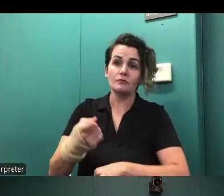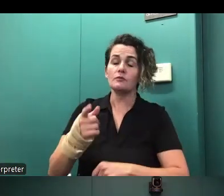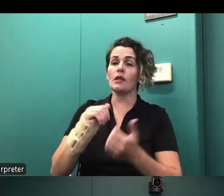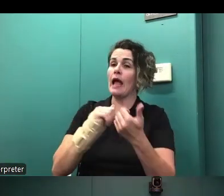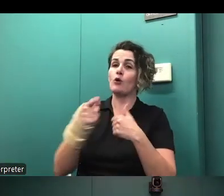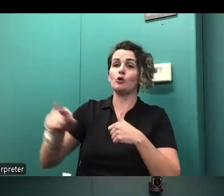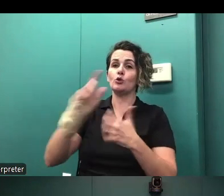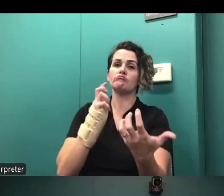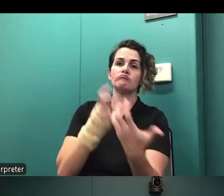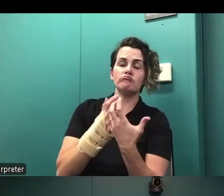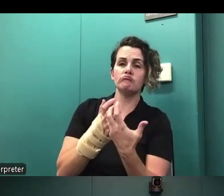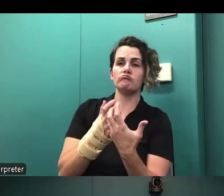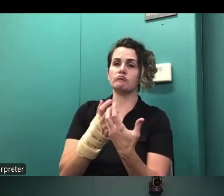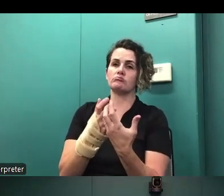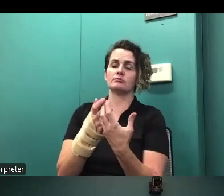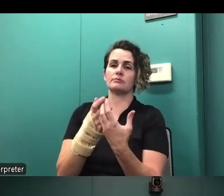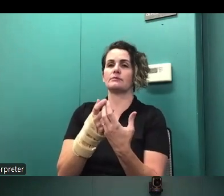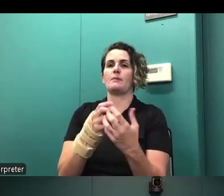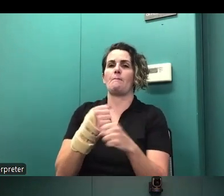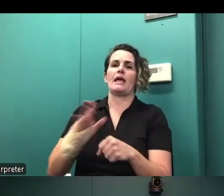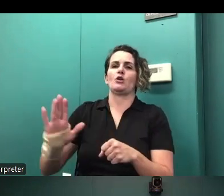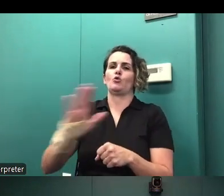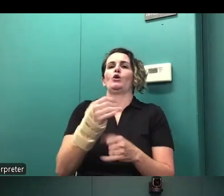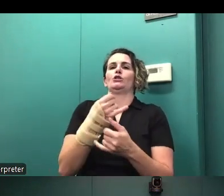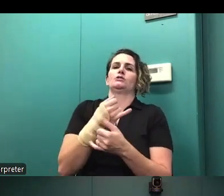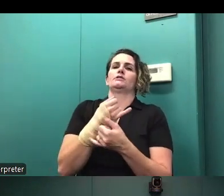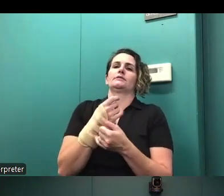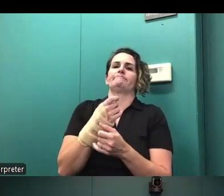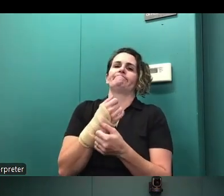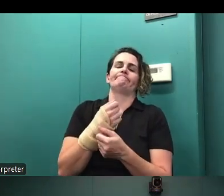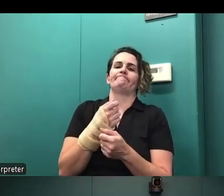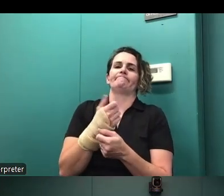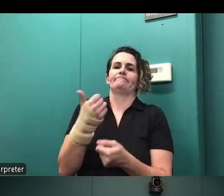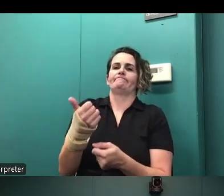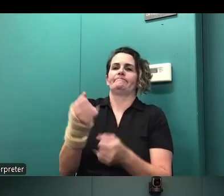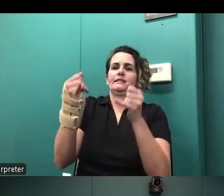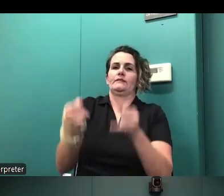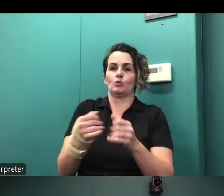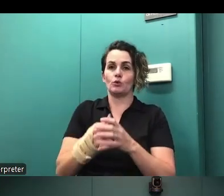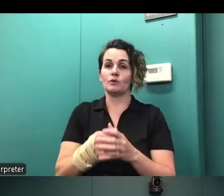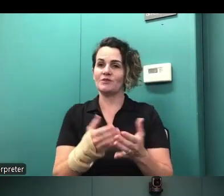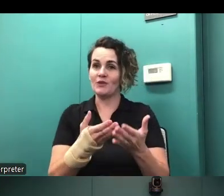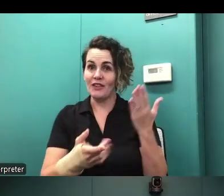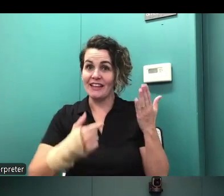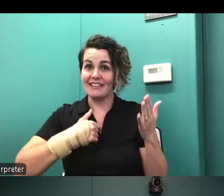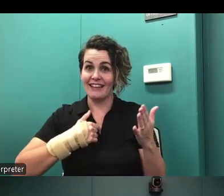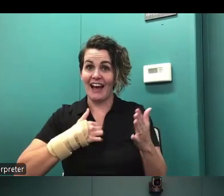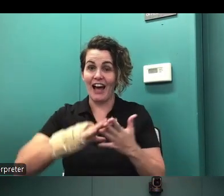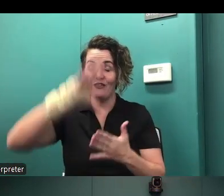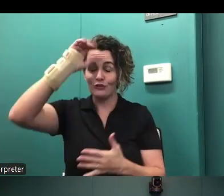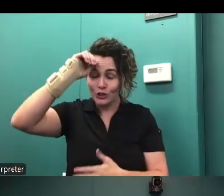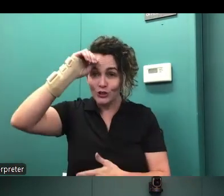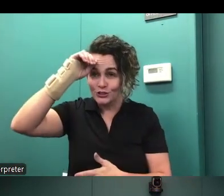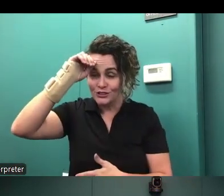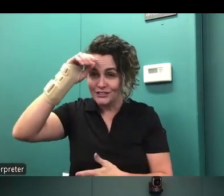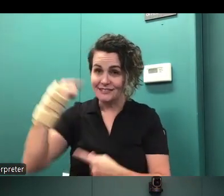thing, okay? So it's also just right there. So here's the things that I have learned, right? I was gonna